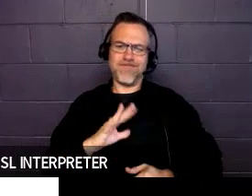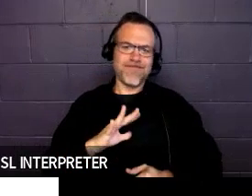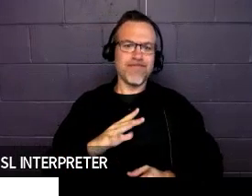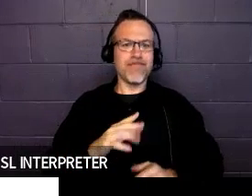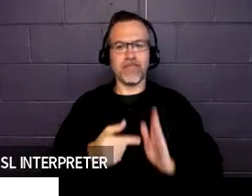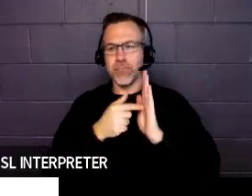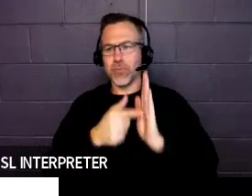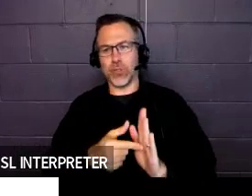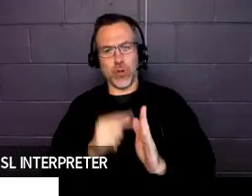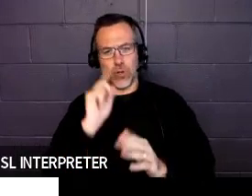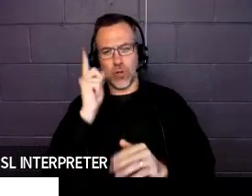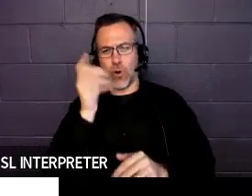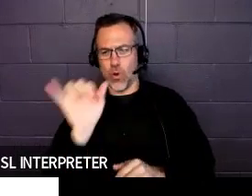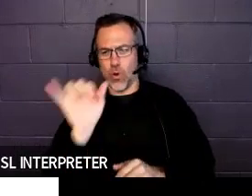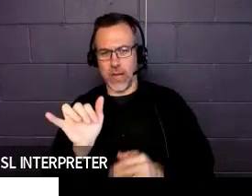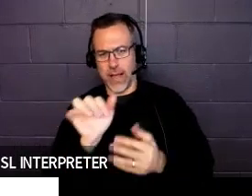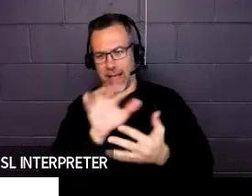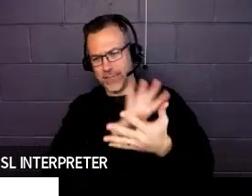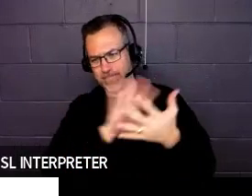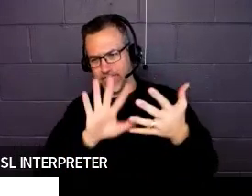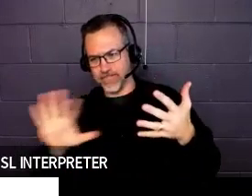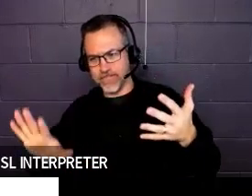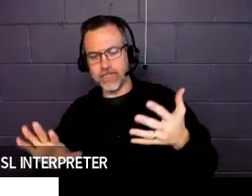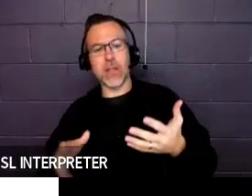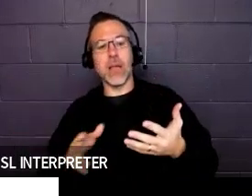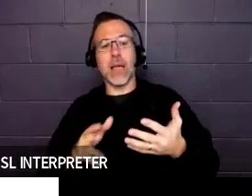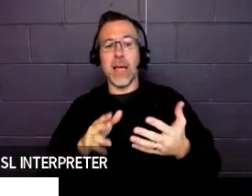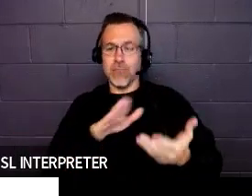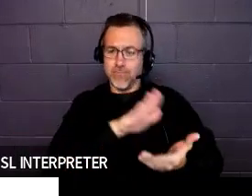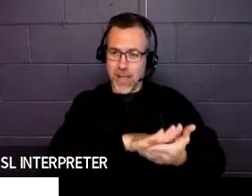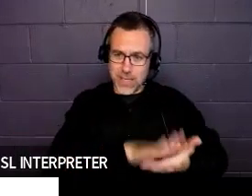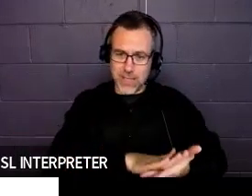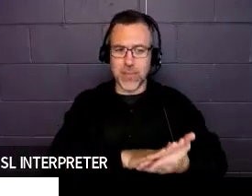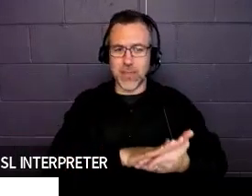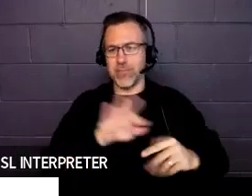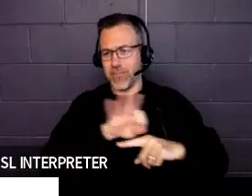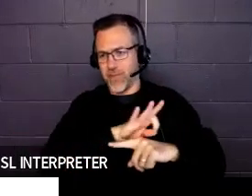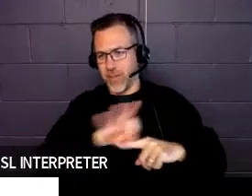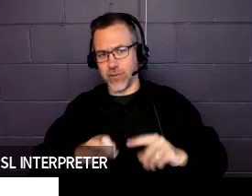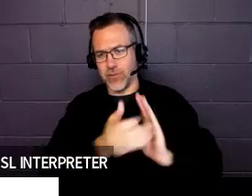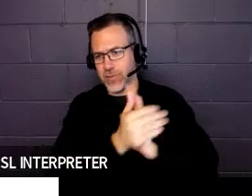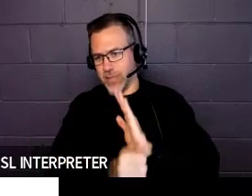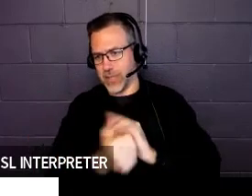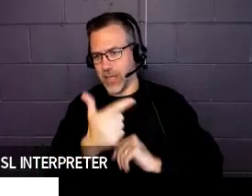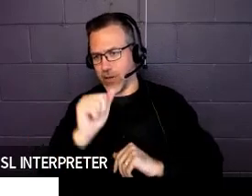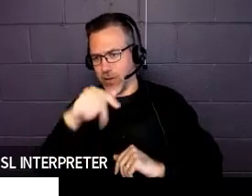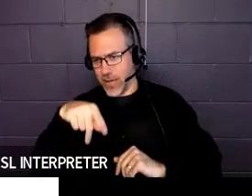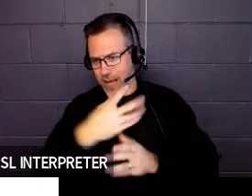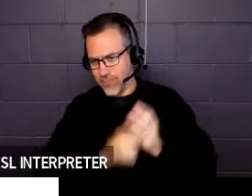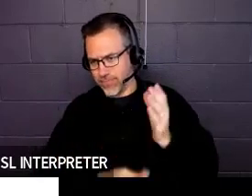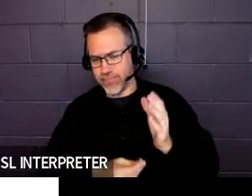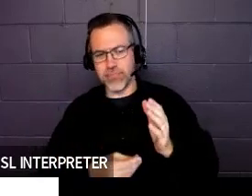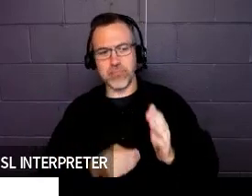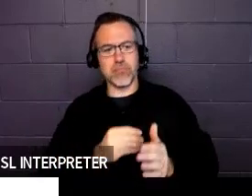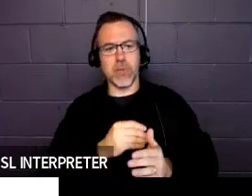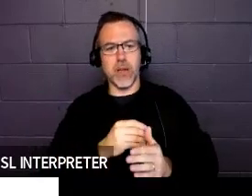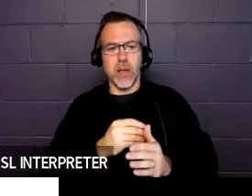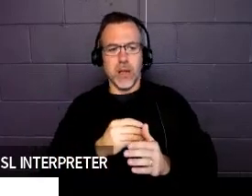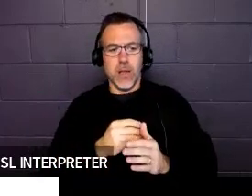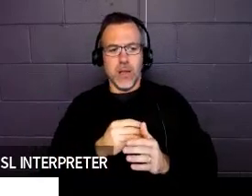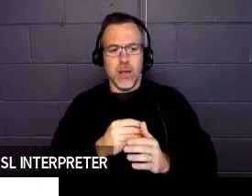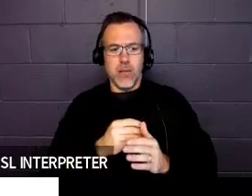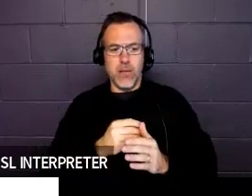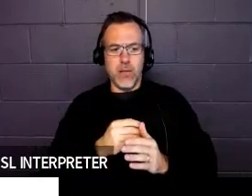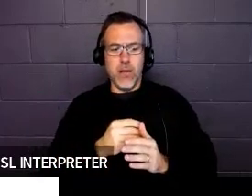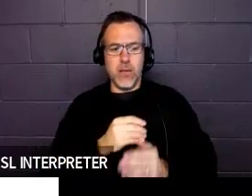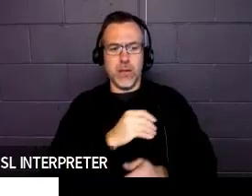together. As you can see, the academic and functional skill gaps are all in one big